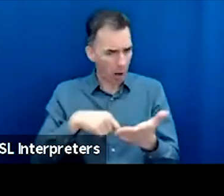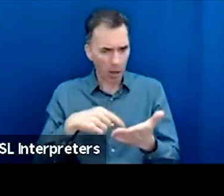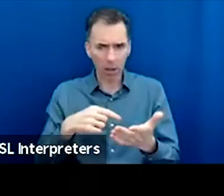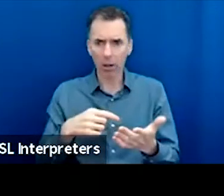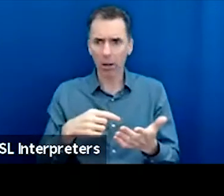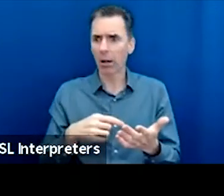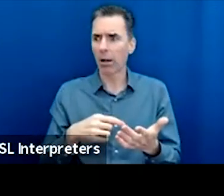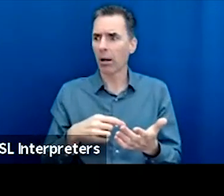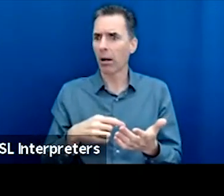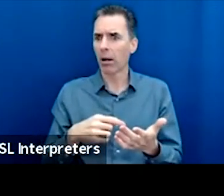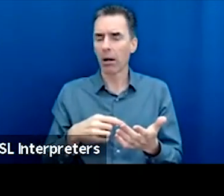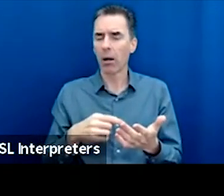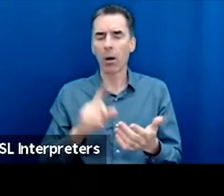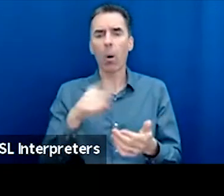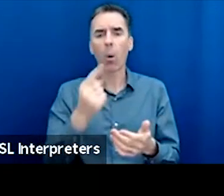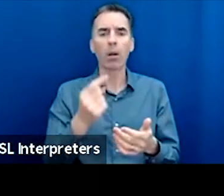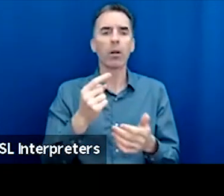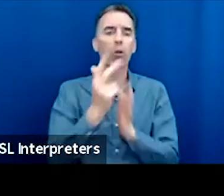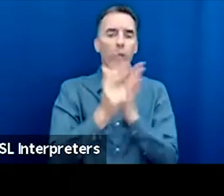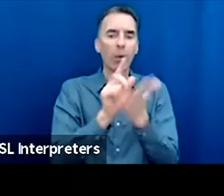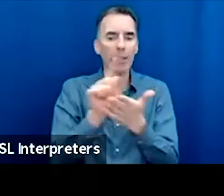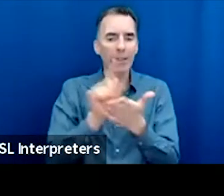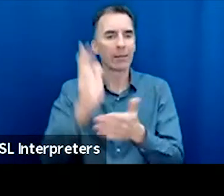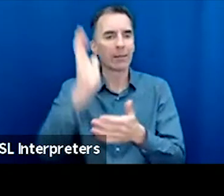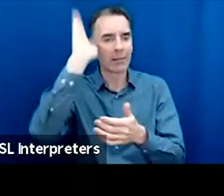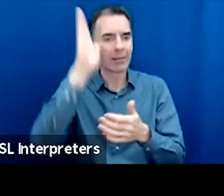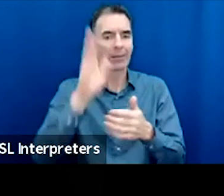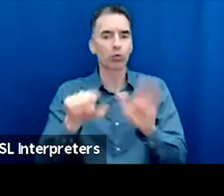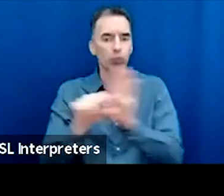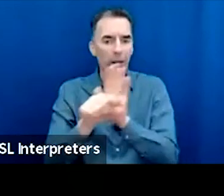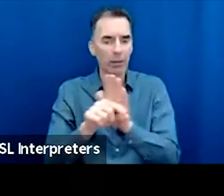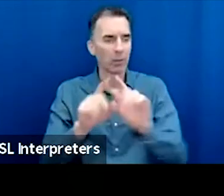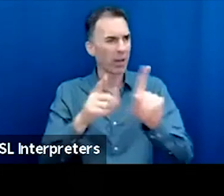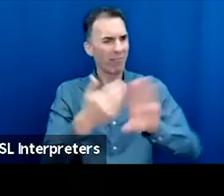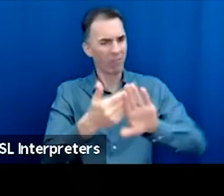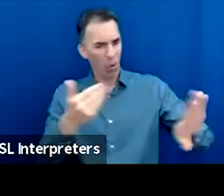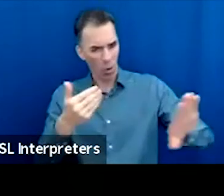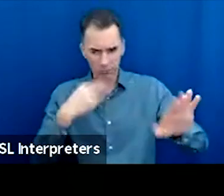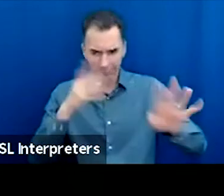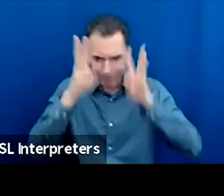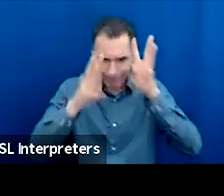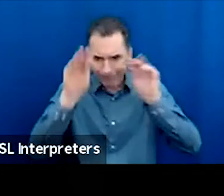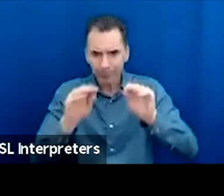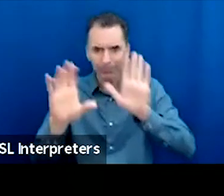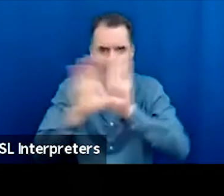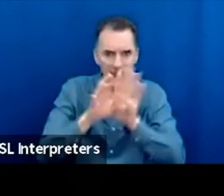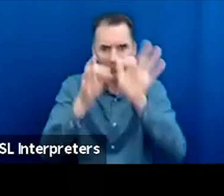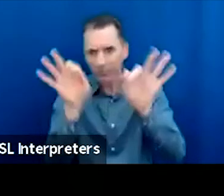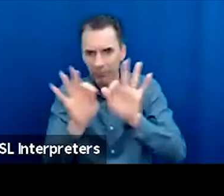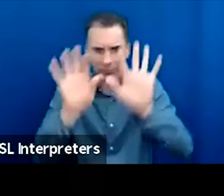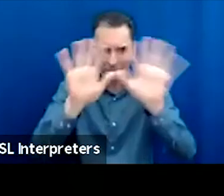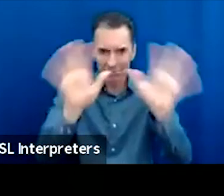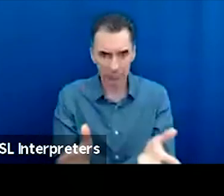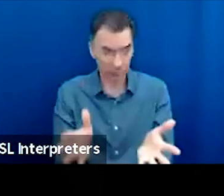week delivering and grading. I understand. All the graphics, all the writing, everything else, you know, Right. I was